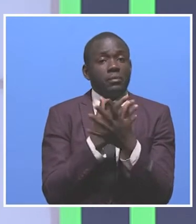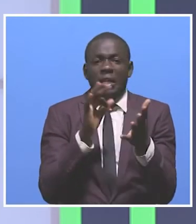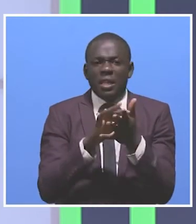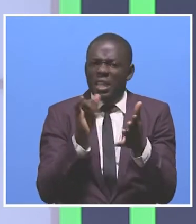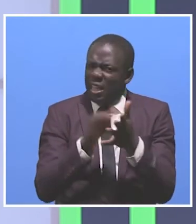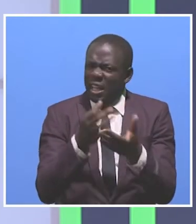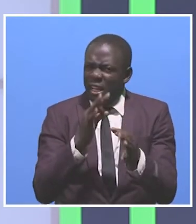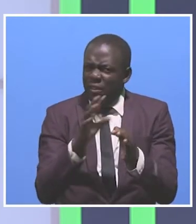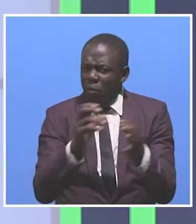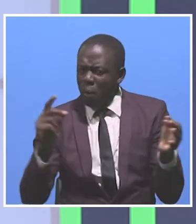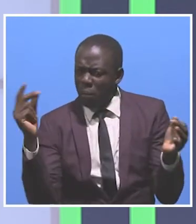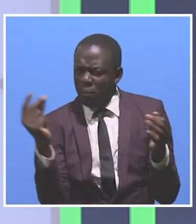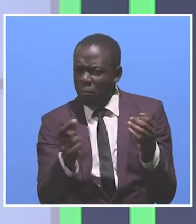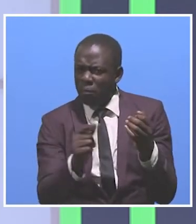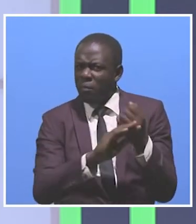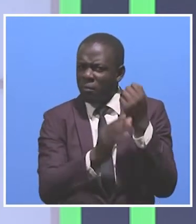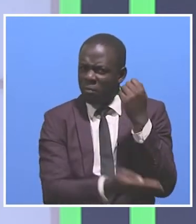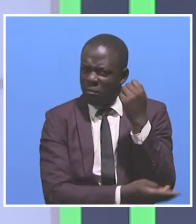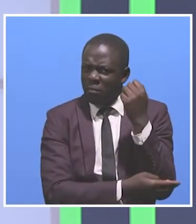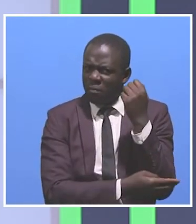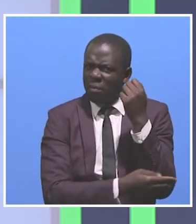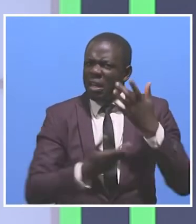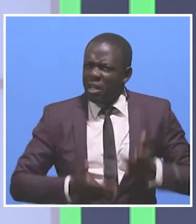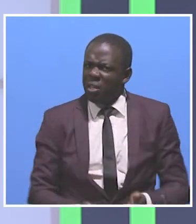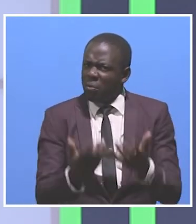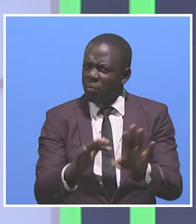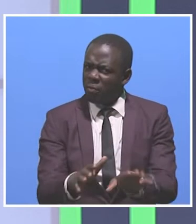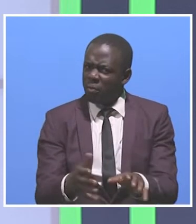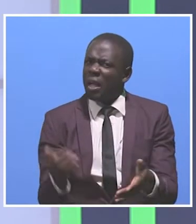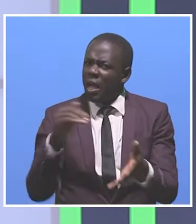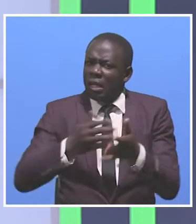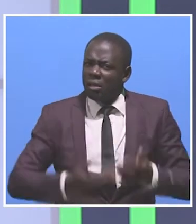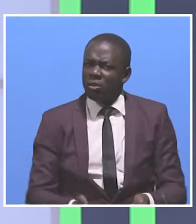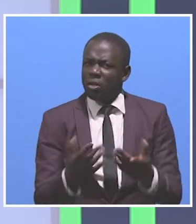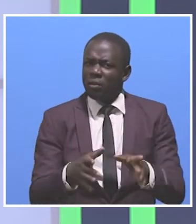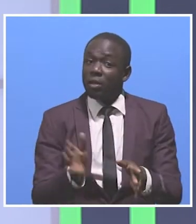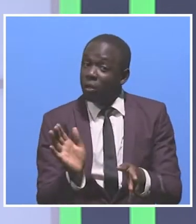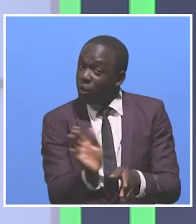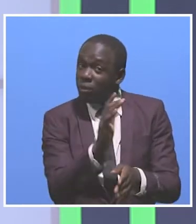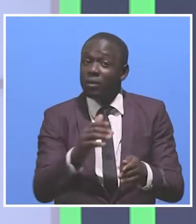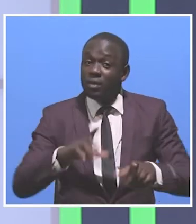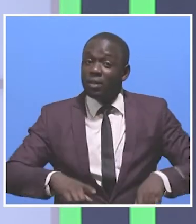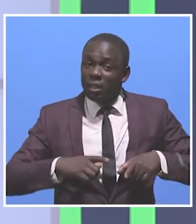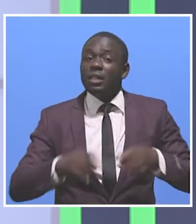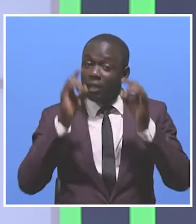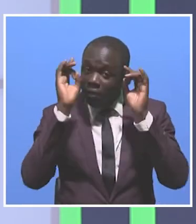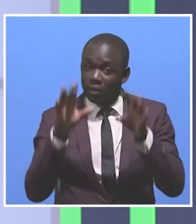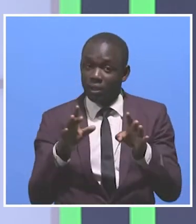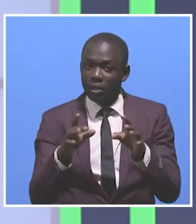may her life be in danger, because every time she have